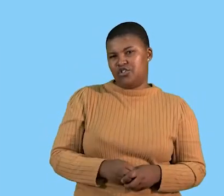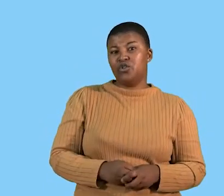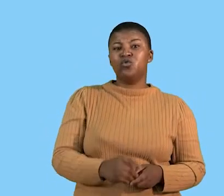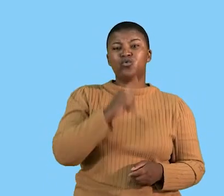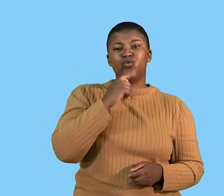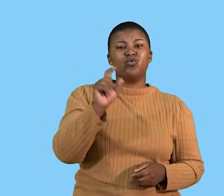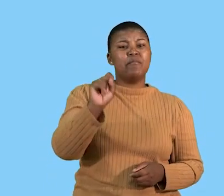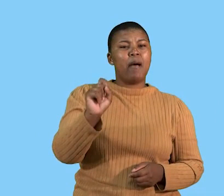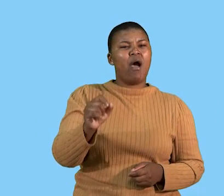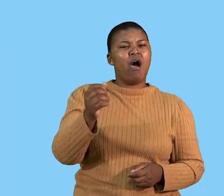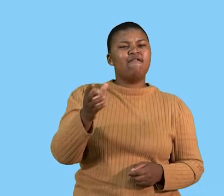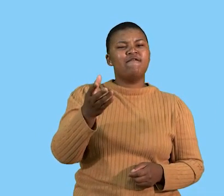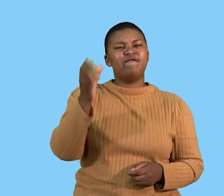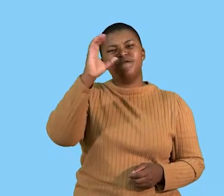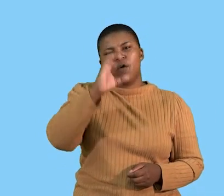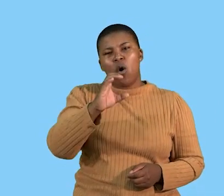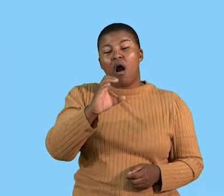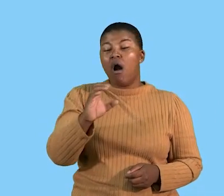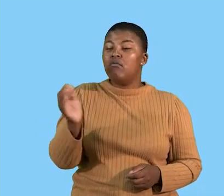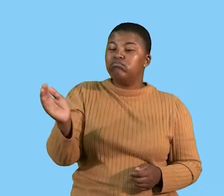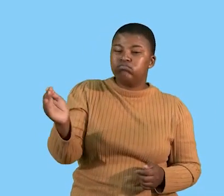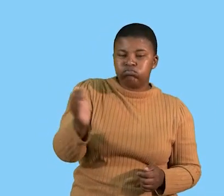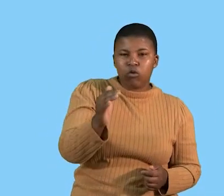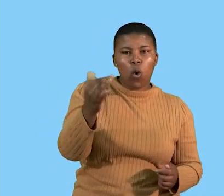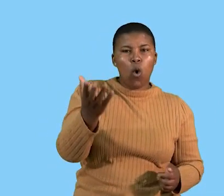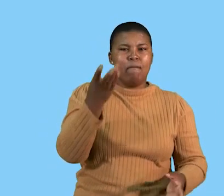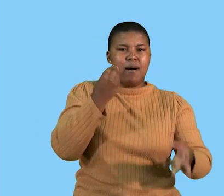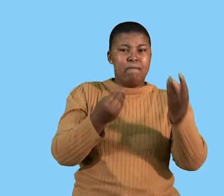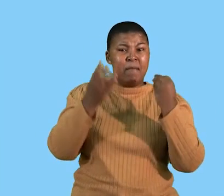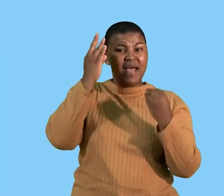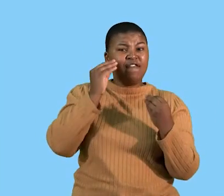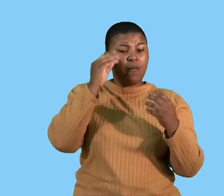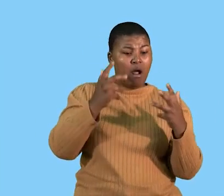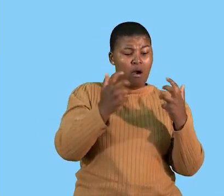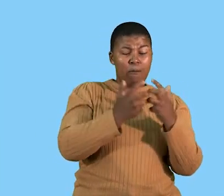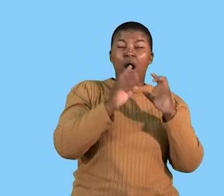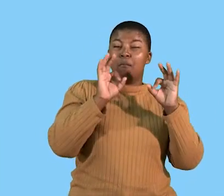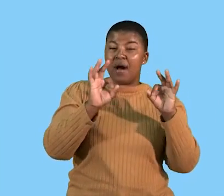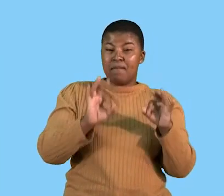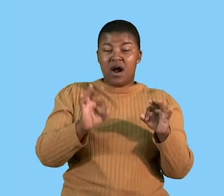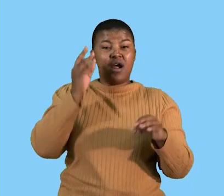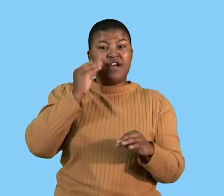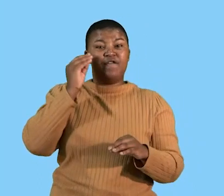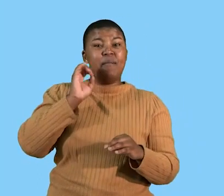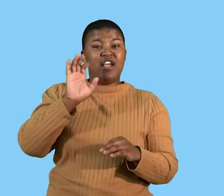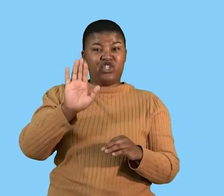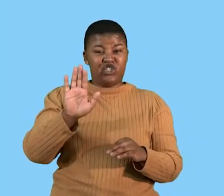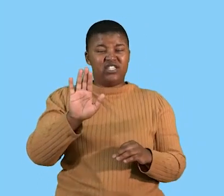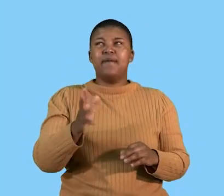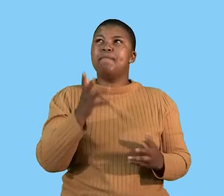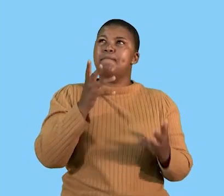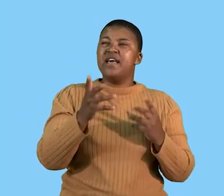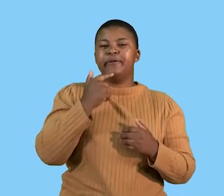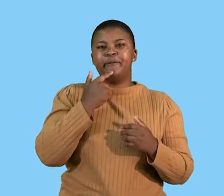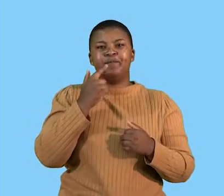is focused on collecting accurate and correct, relevant information. If it